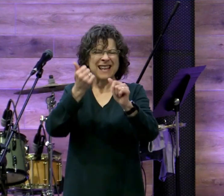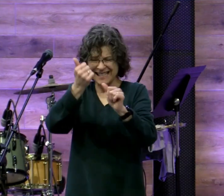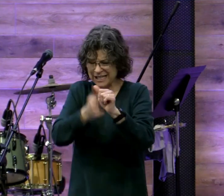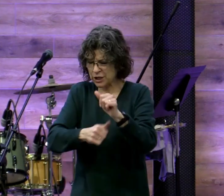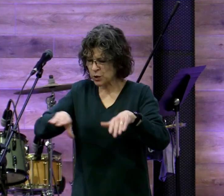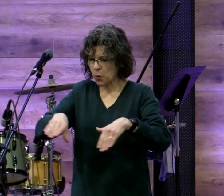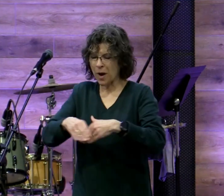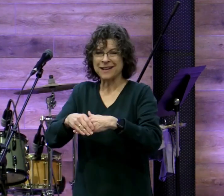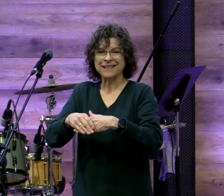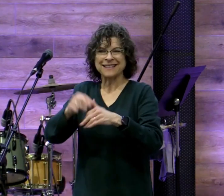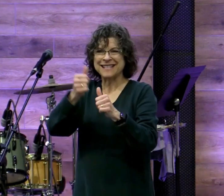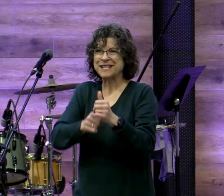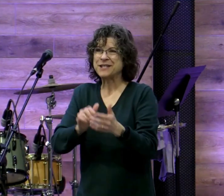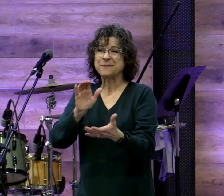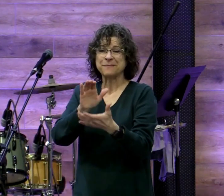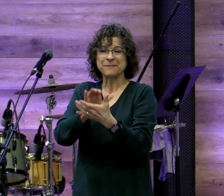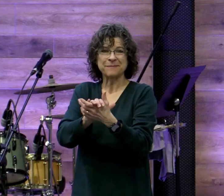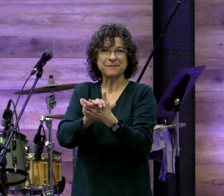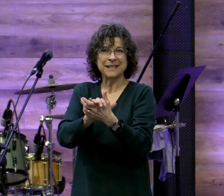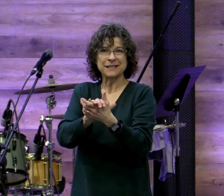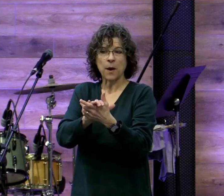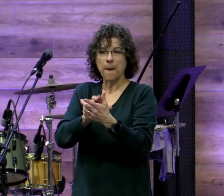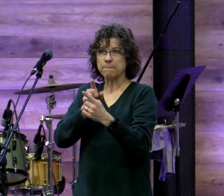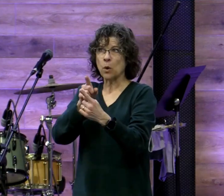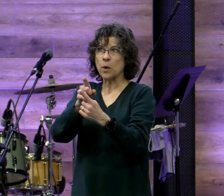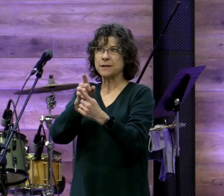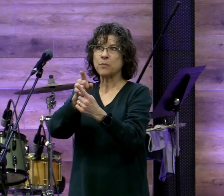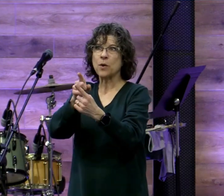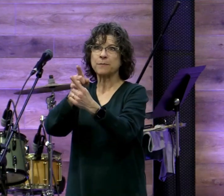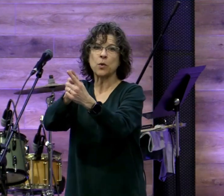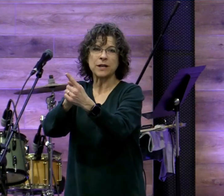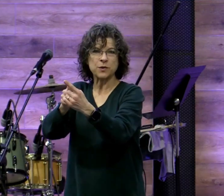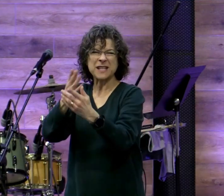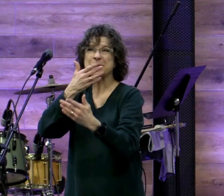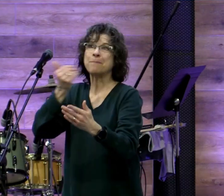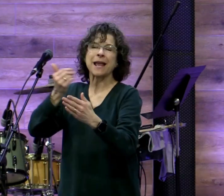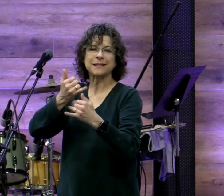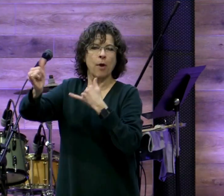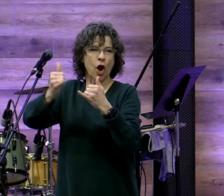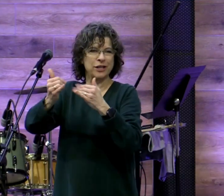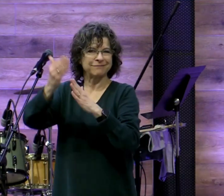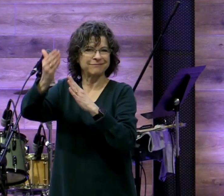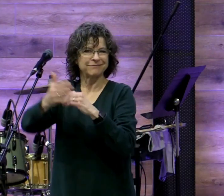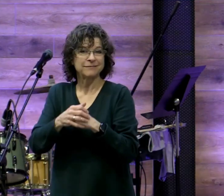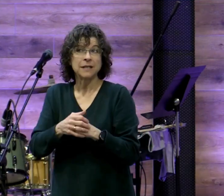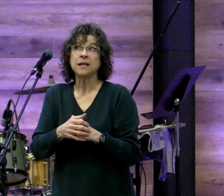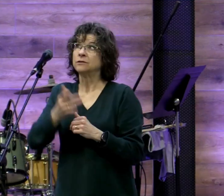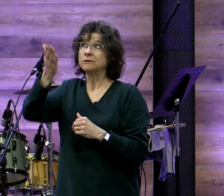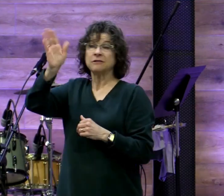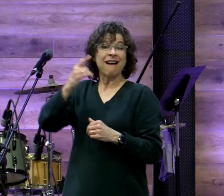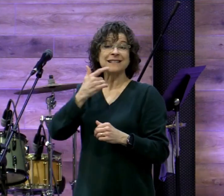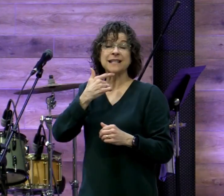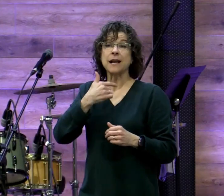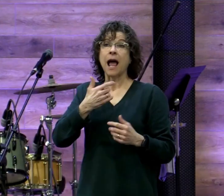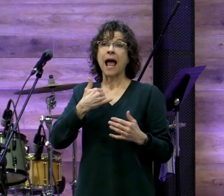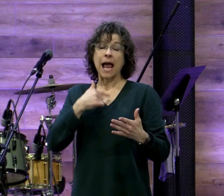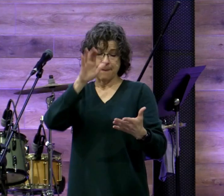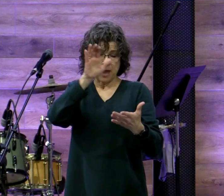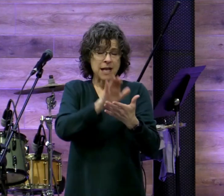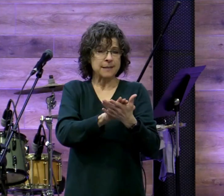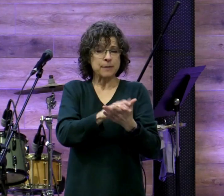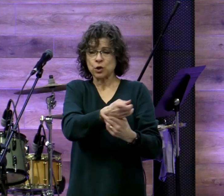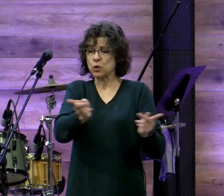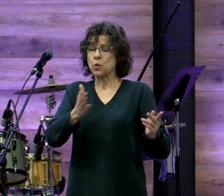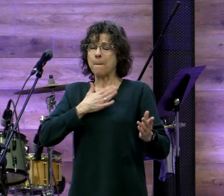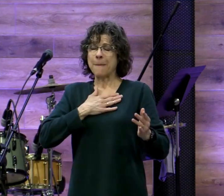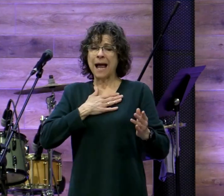and marriage is to point to. See, God had declared himself to be the husband to his people, and even though his people Israel were unfaithful to